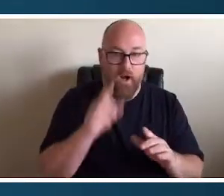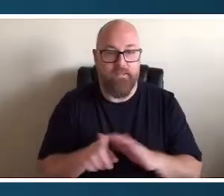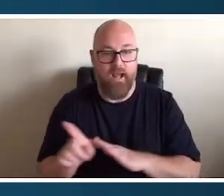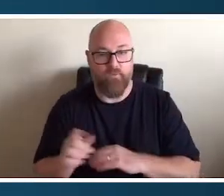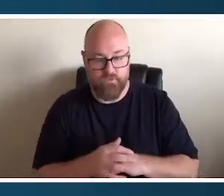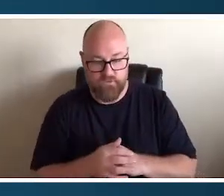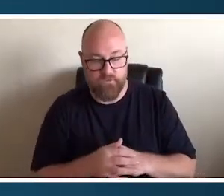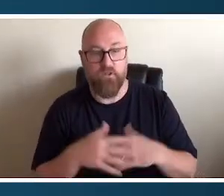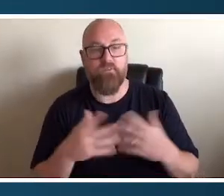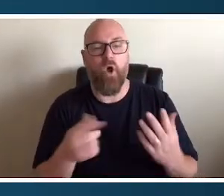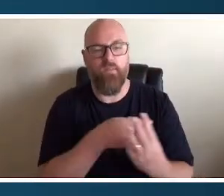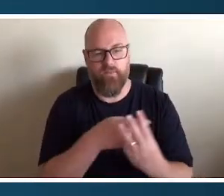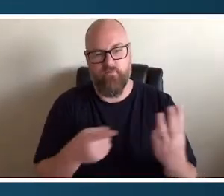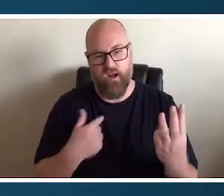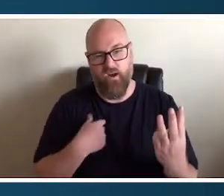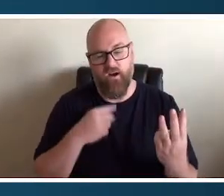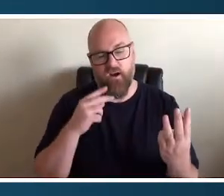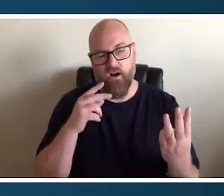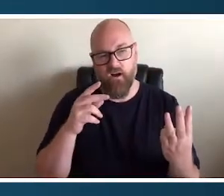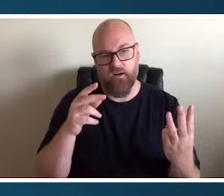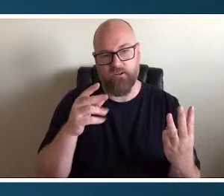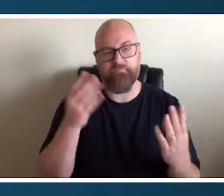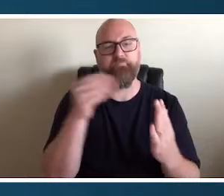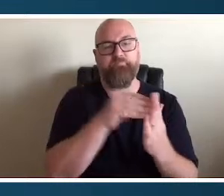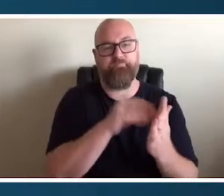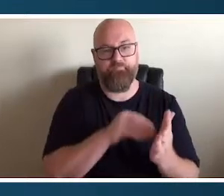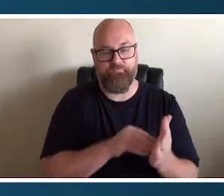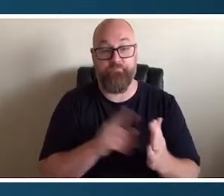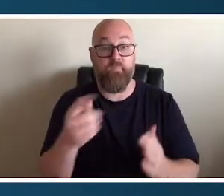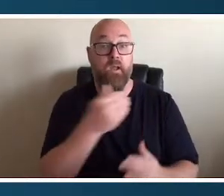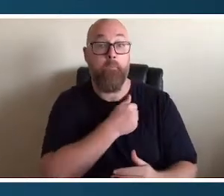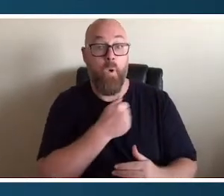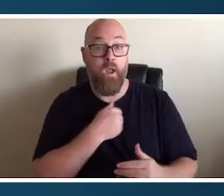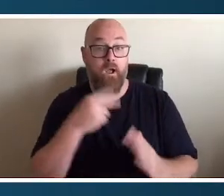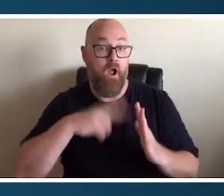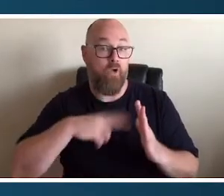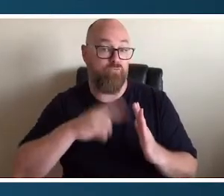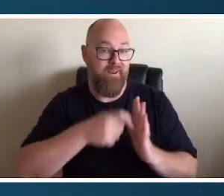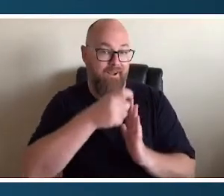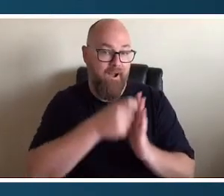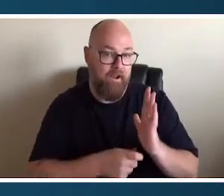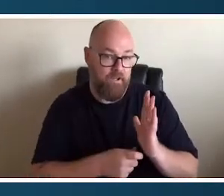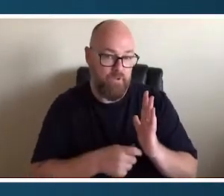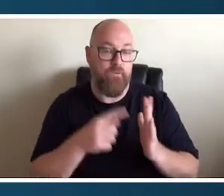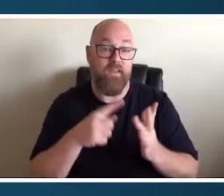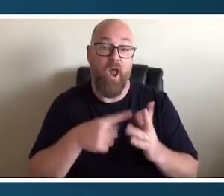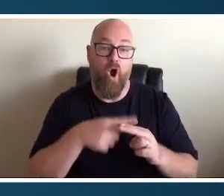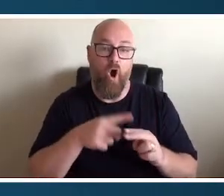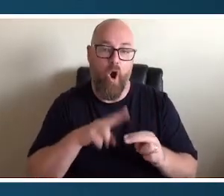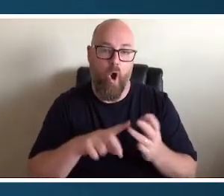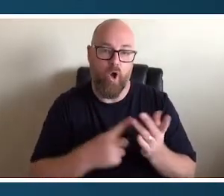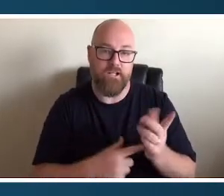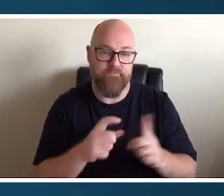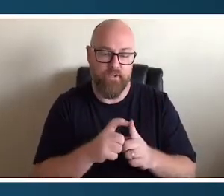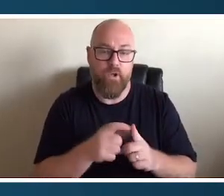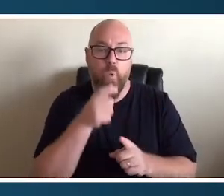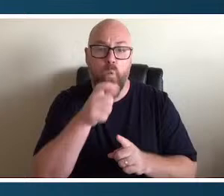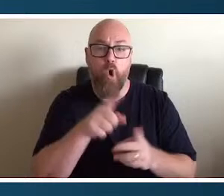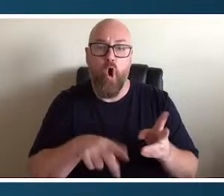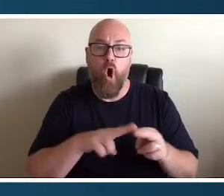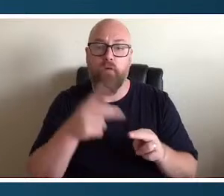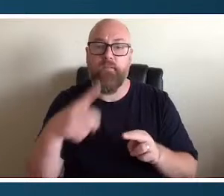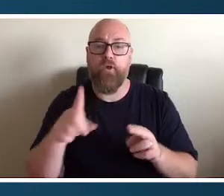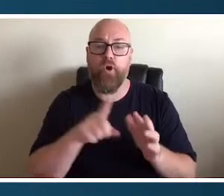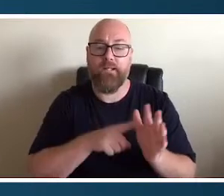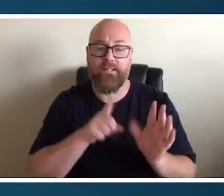were three that I noted. This morning I read an article that the Oxford word of the year for